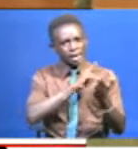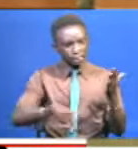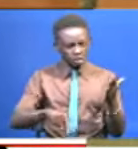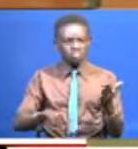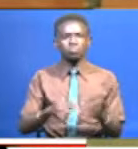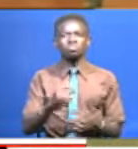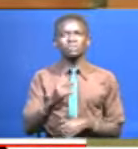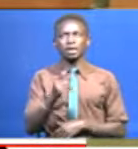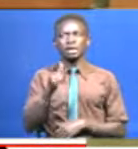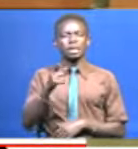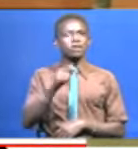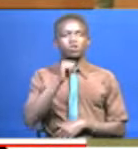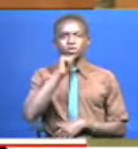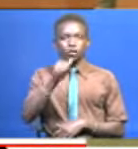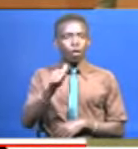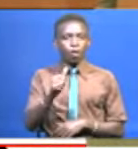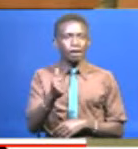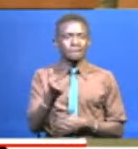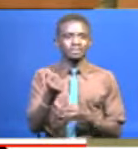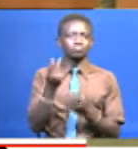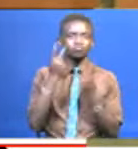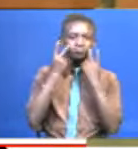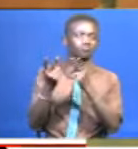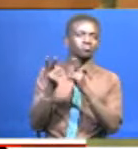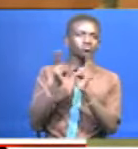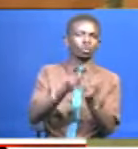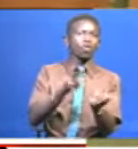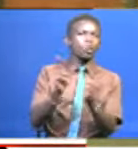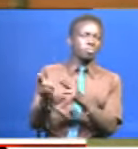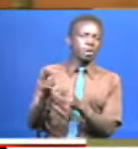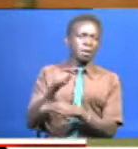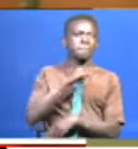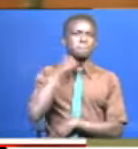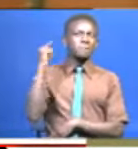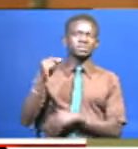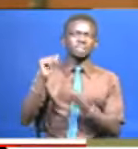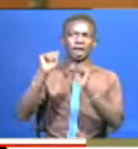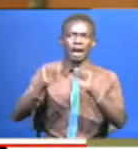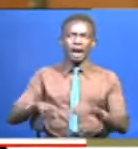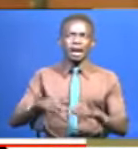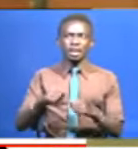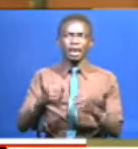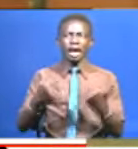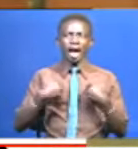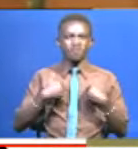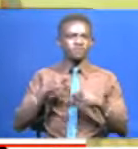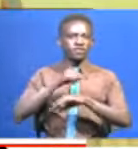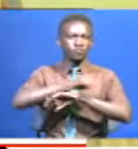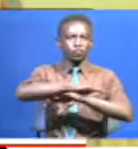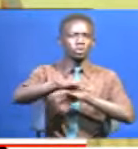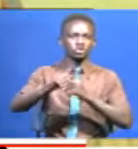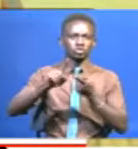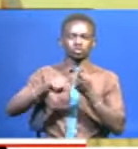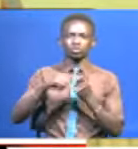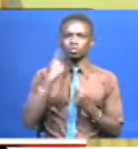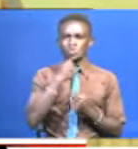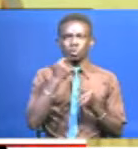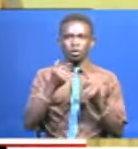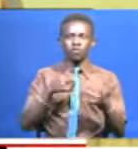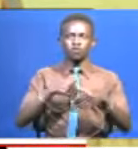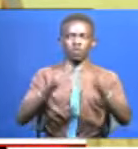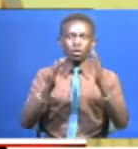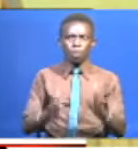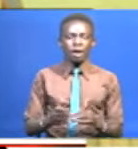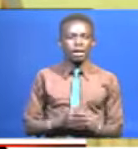for granted that a pastor would ordinarily and necessarily have influence over the followers. For a witness saying